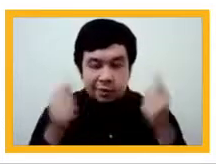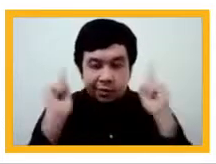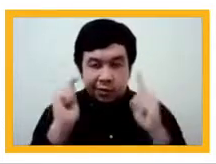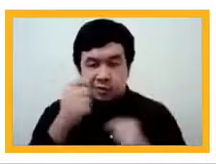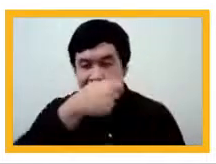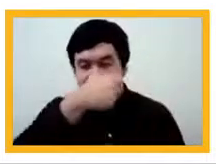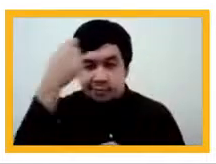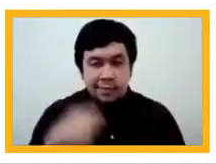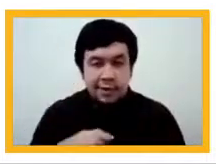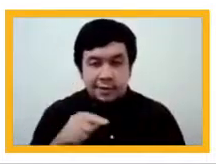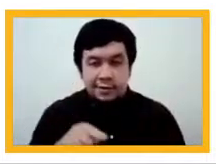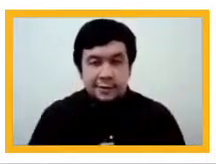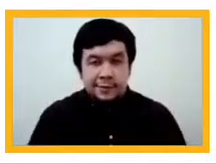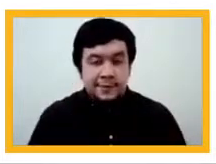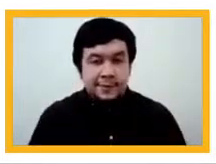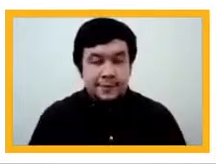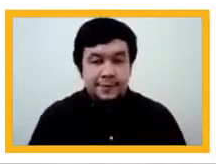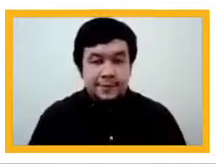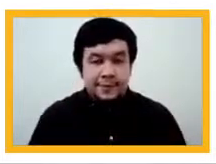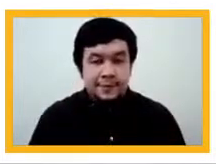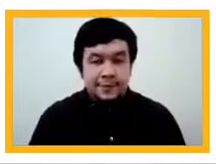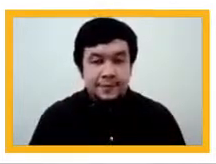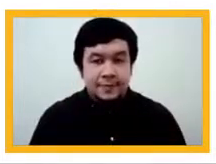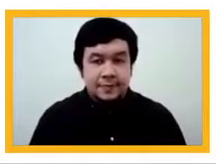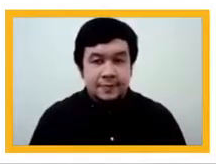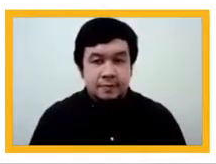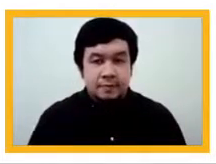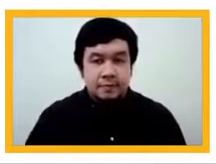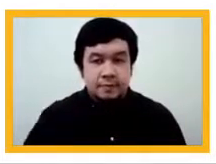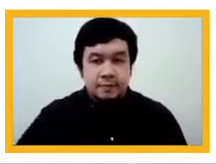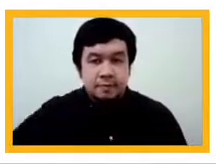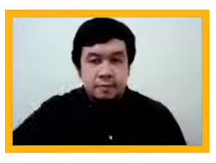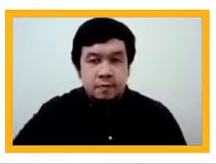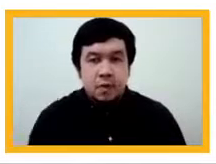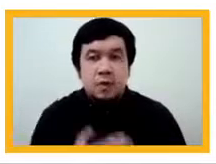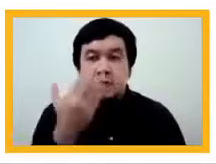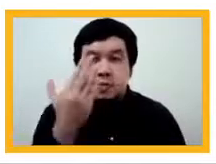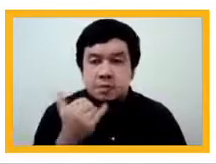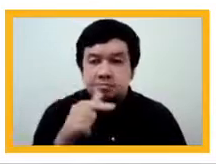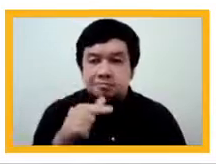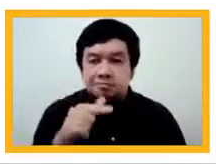Why employers have little interaction with the education system?